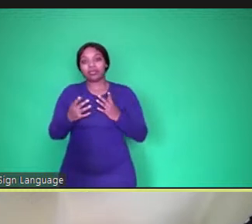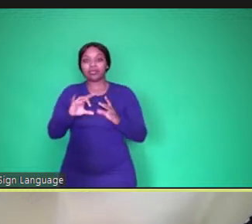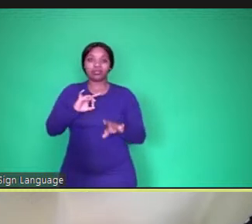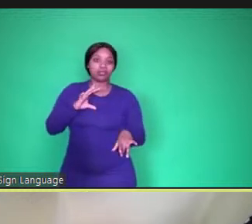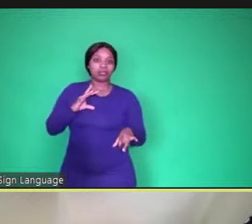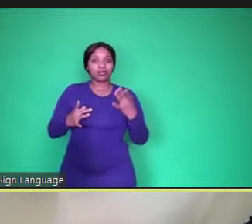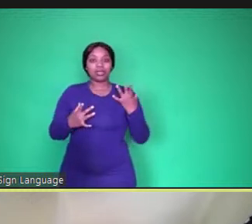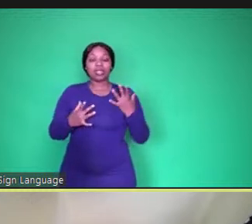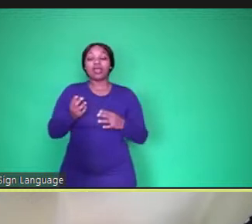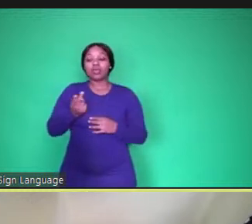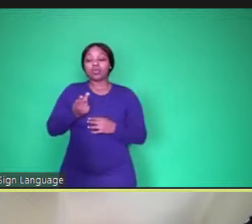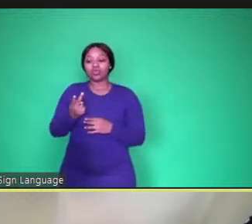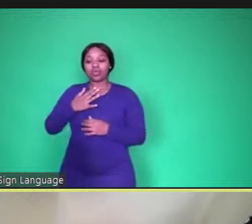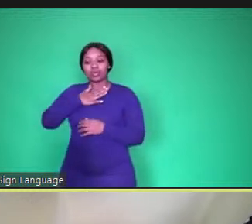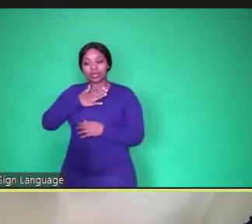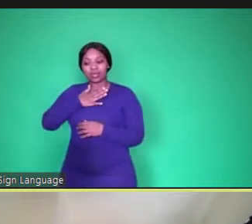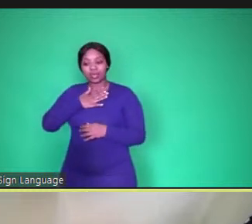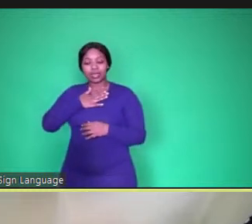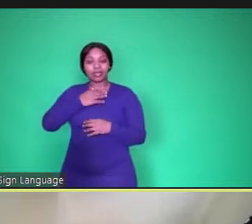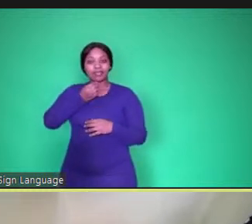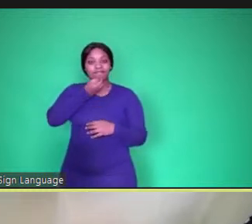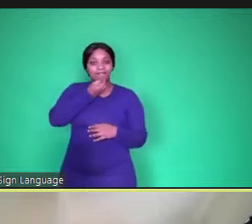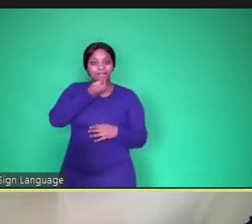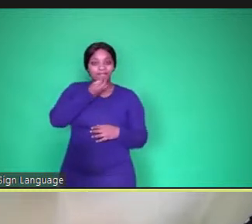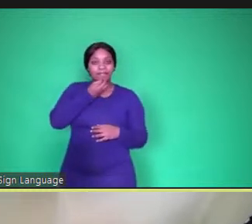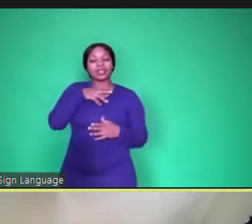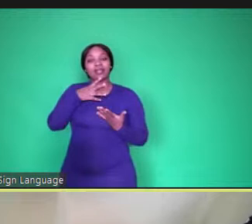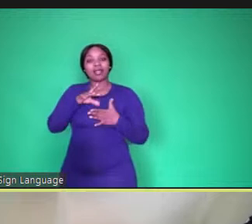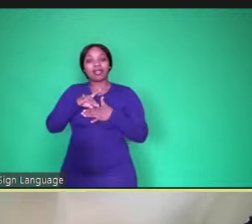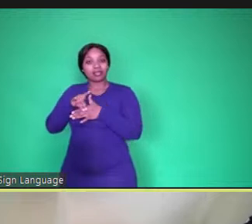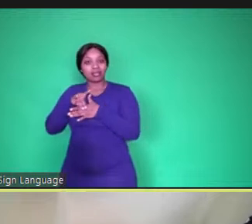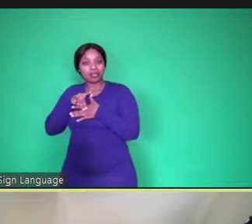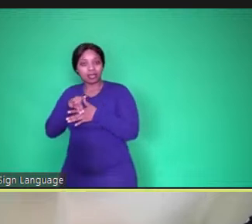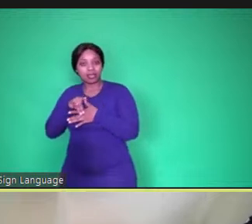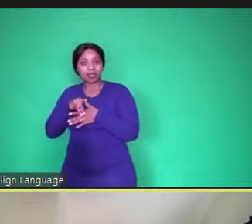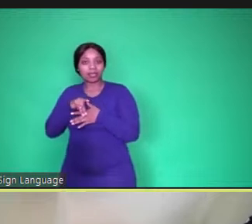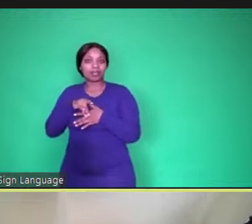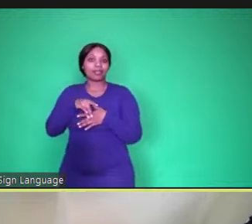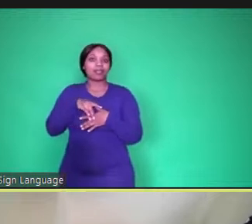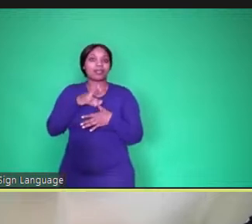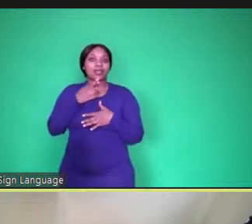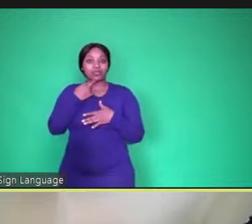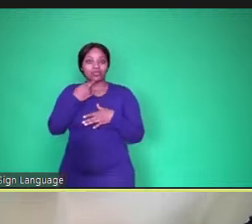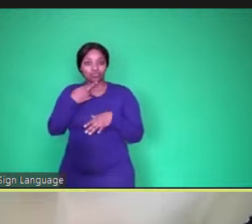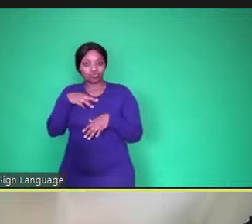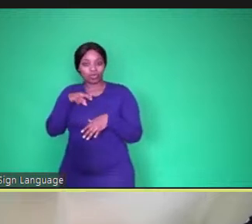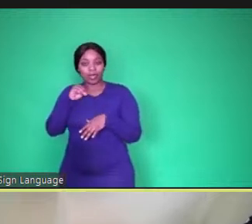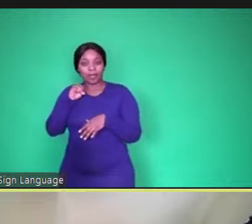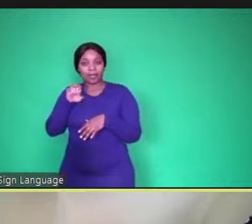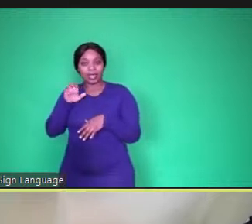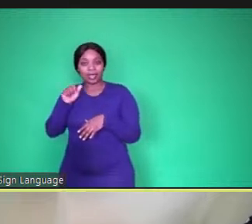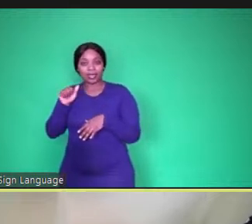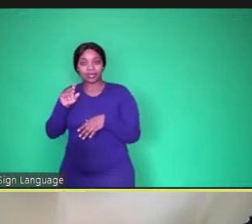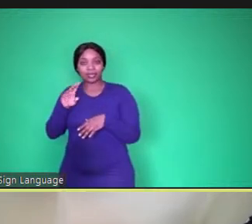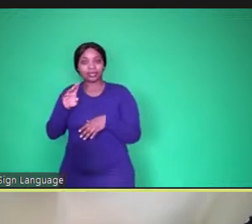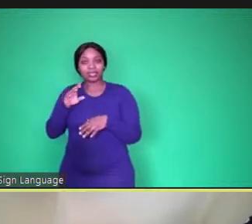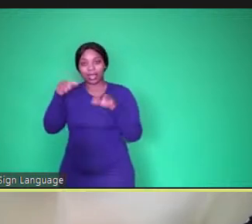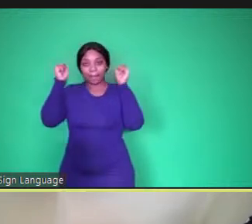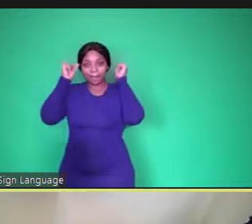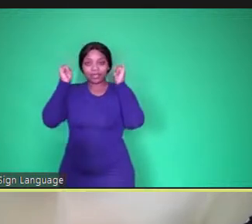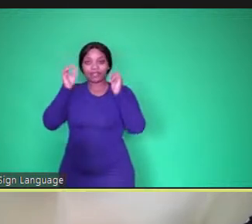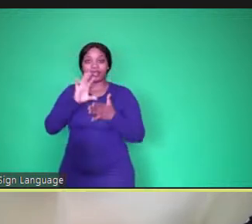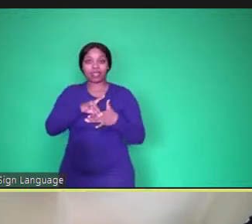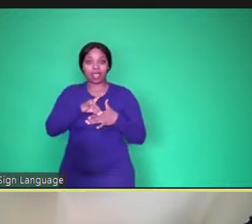fast food, such as red meat in their diet compared to their non-migrants. they do have more